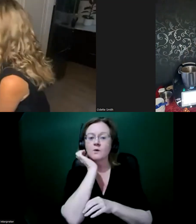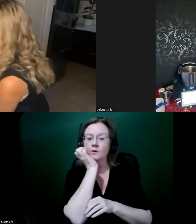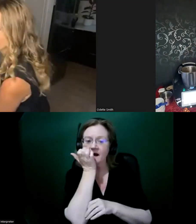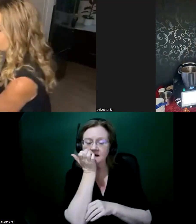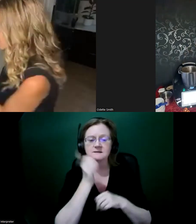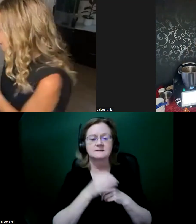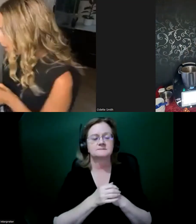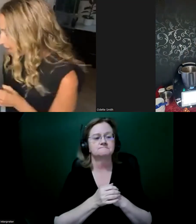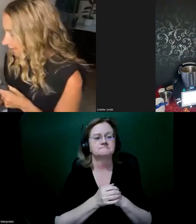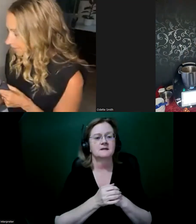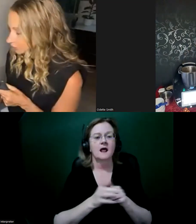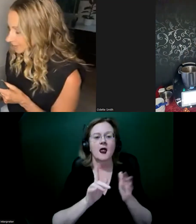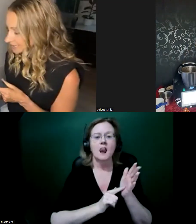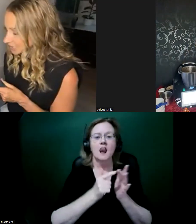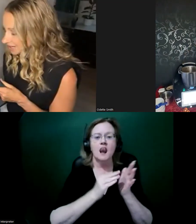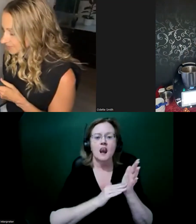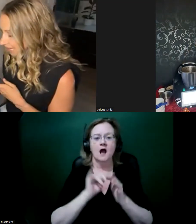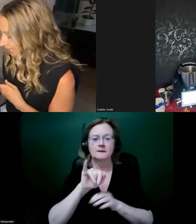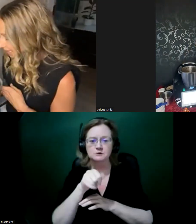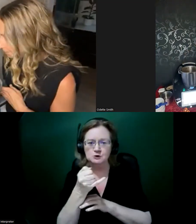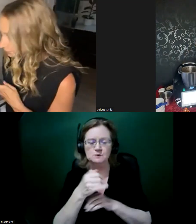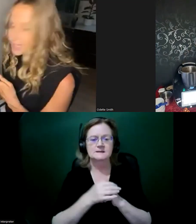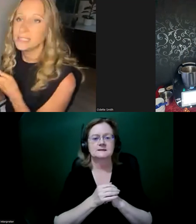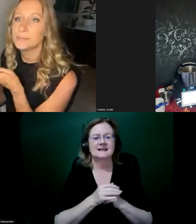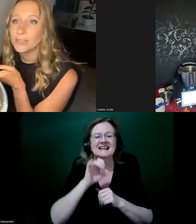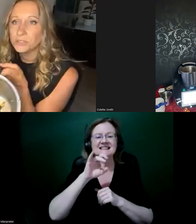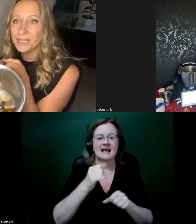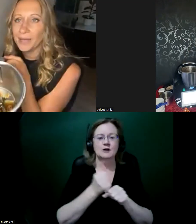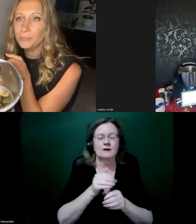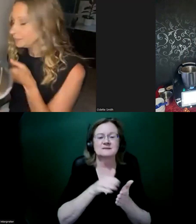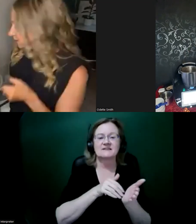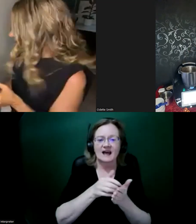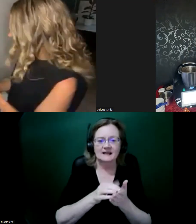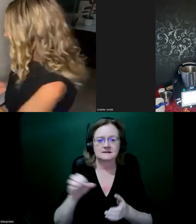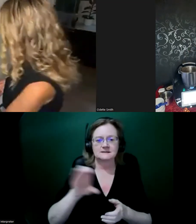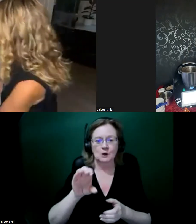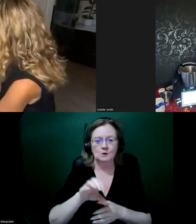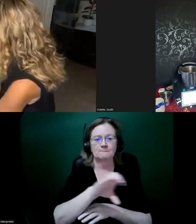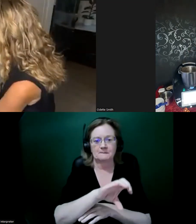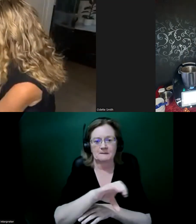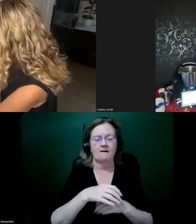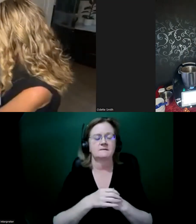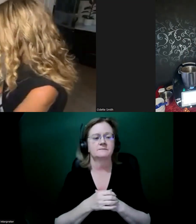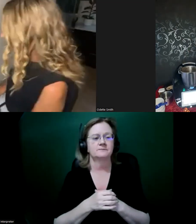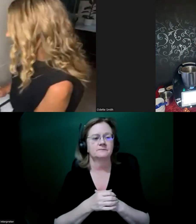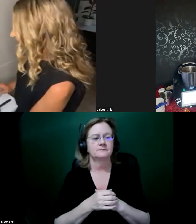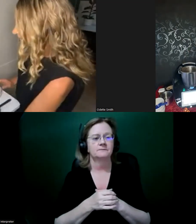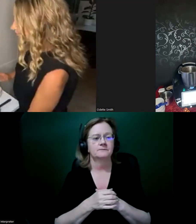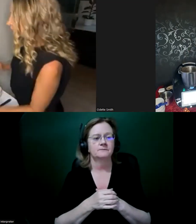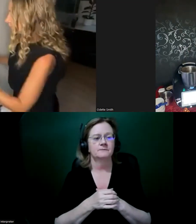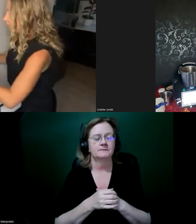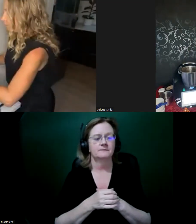juice, a little bit of 10 grams of honey, and some salt and pepper. So what I'm going to do next